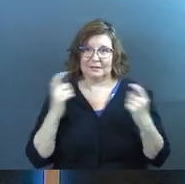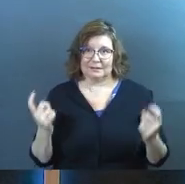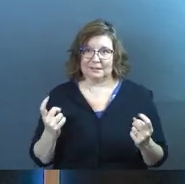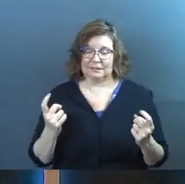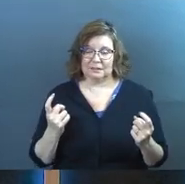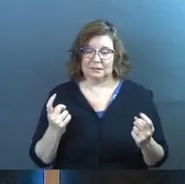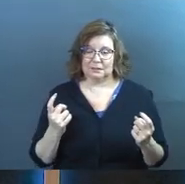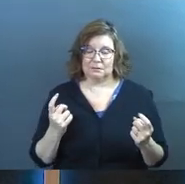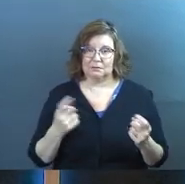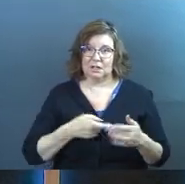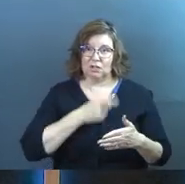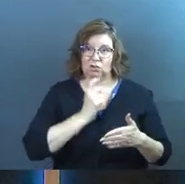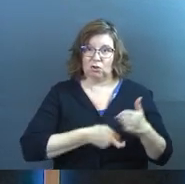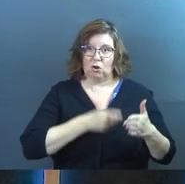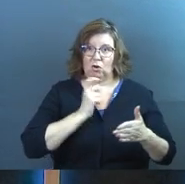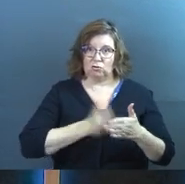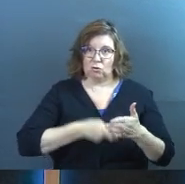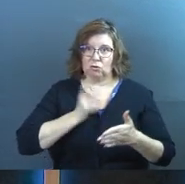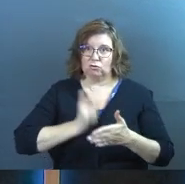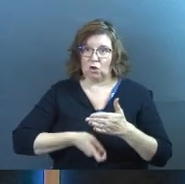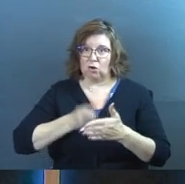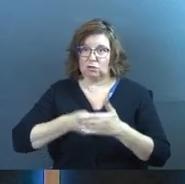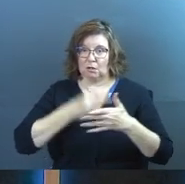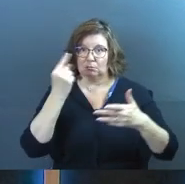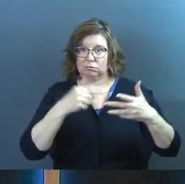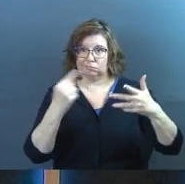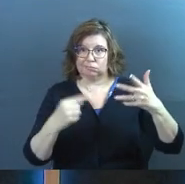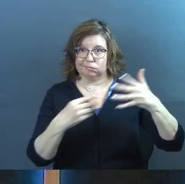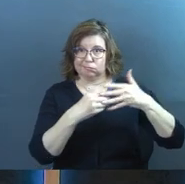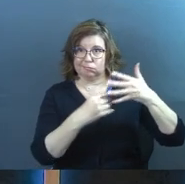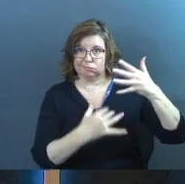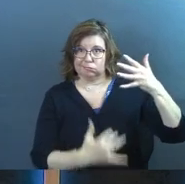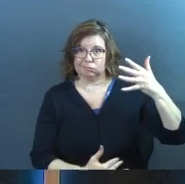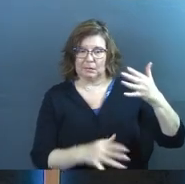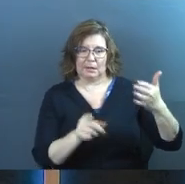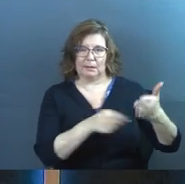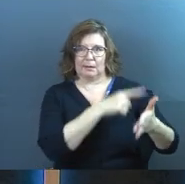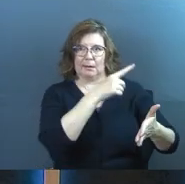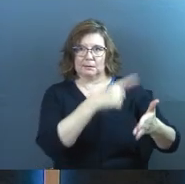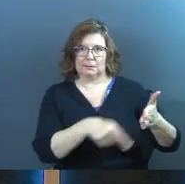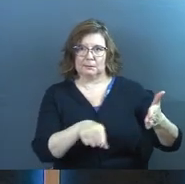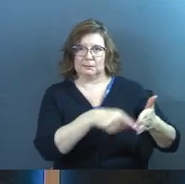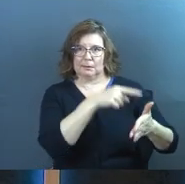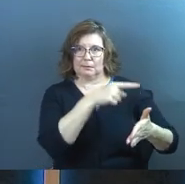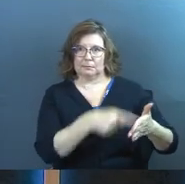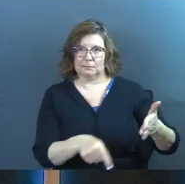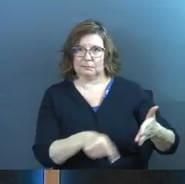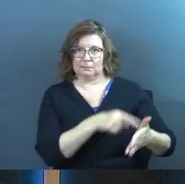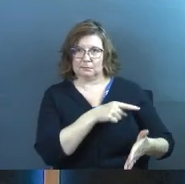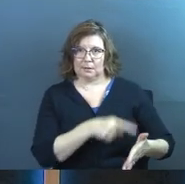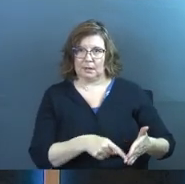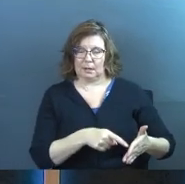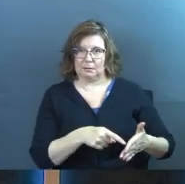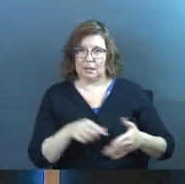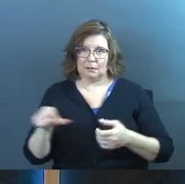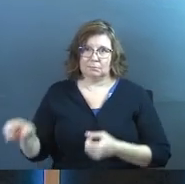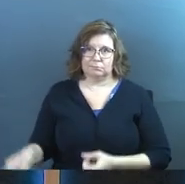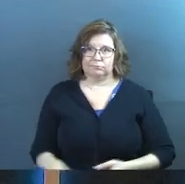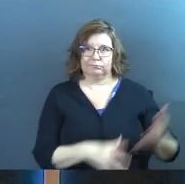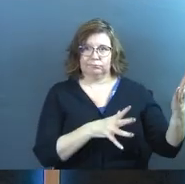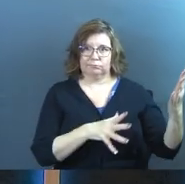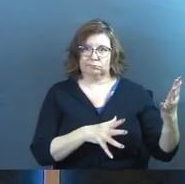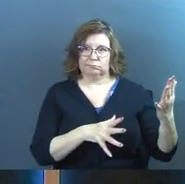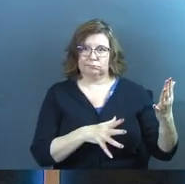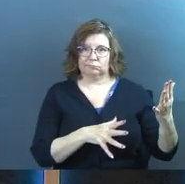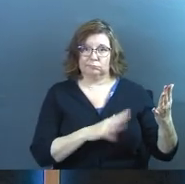having canceled the charge of our legal indebtedness, which stood against us and condemned us. Jesus took it away,